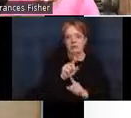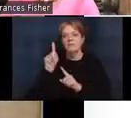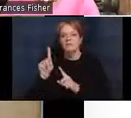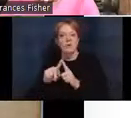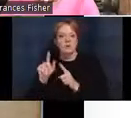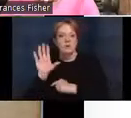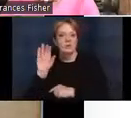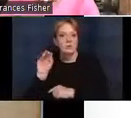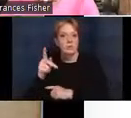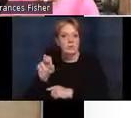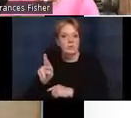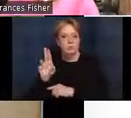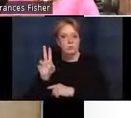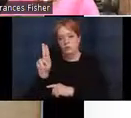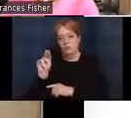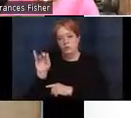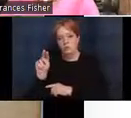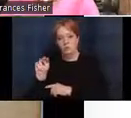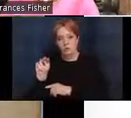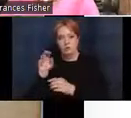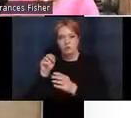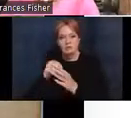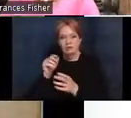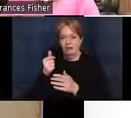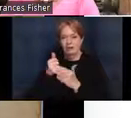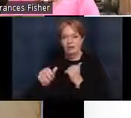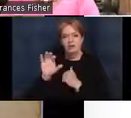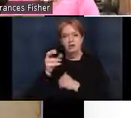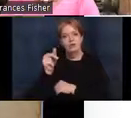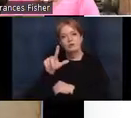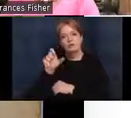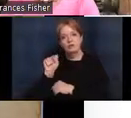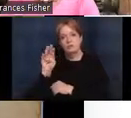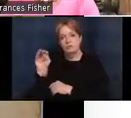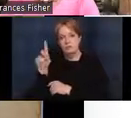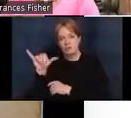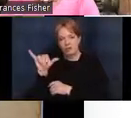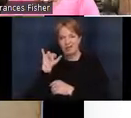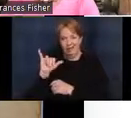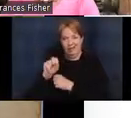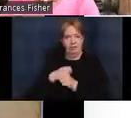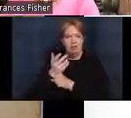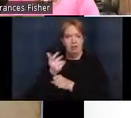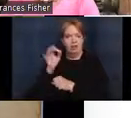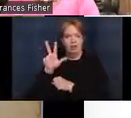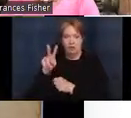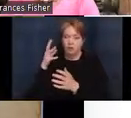under Charles Rudy. And she won numerous awards in figure modeling and sculpture composition.